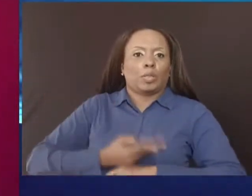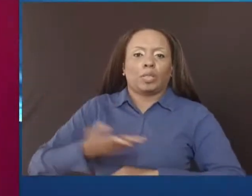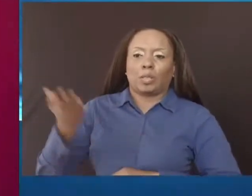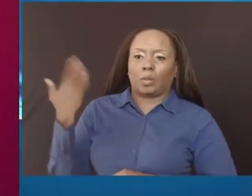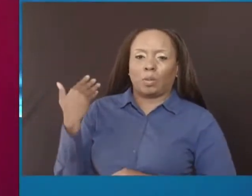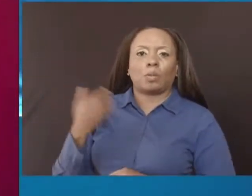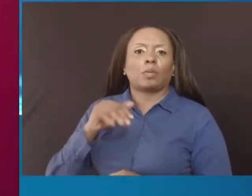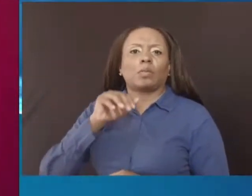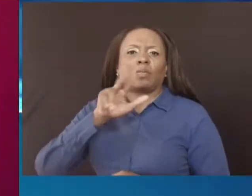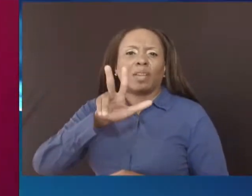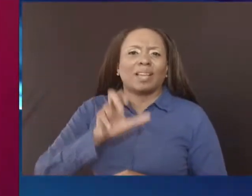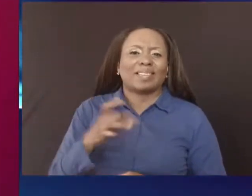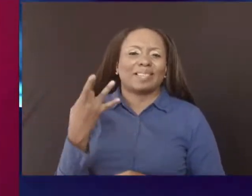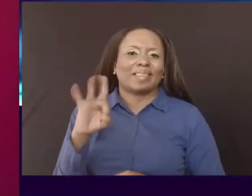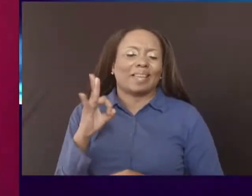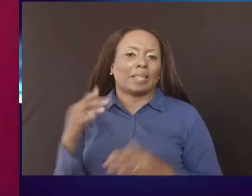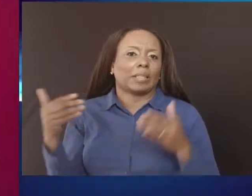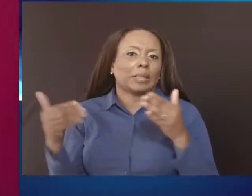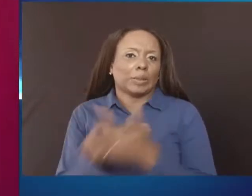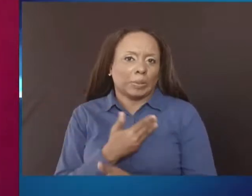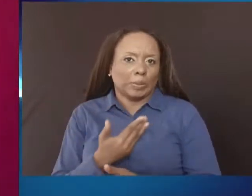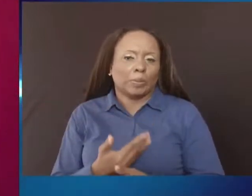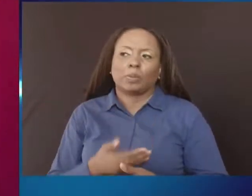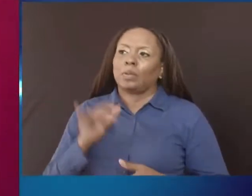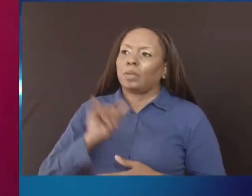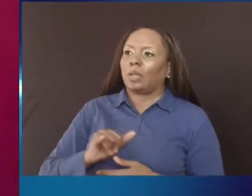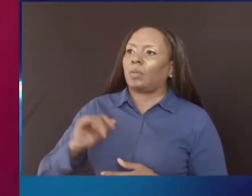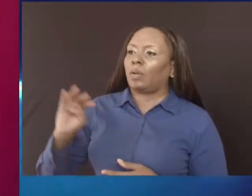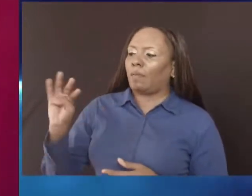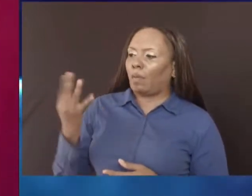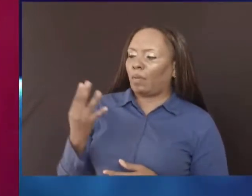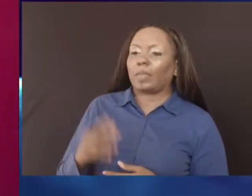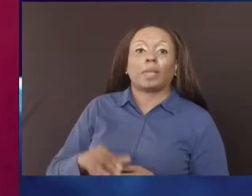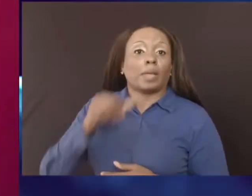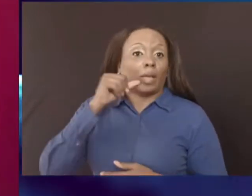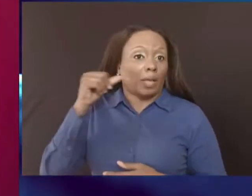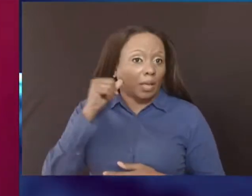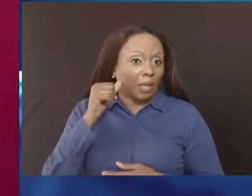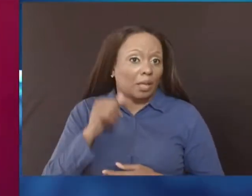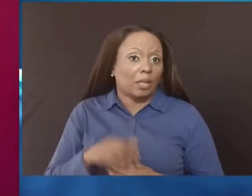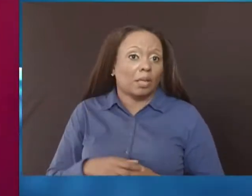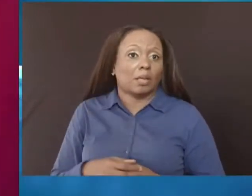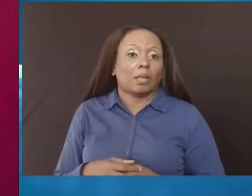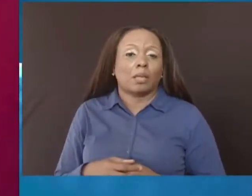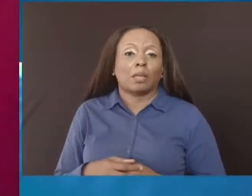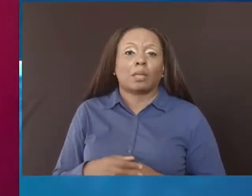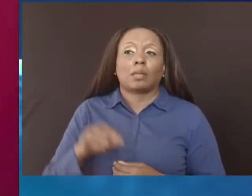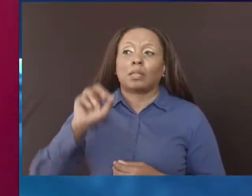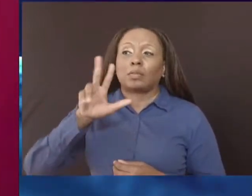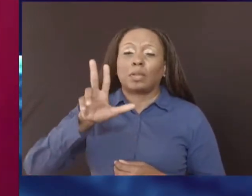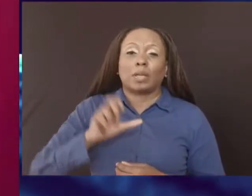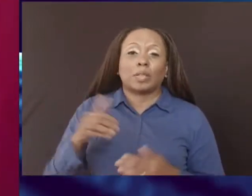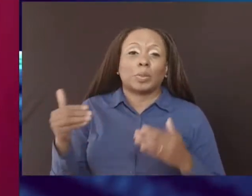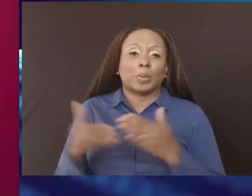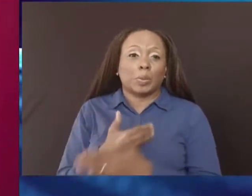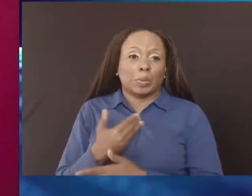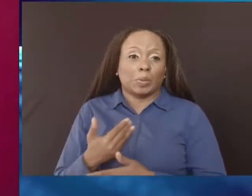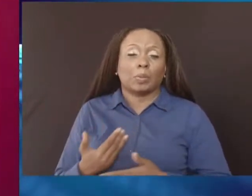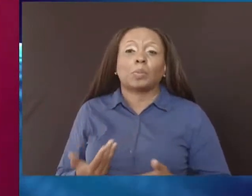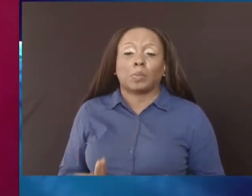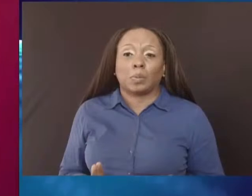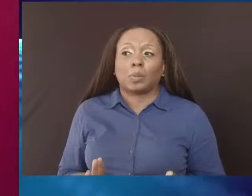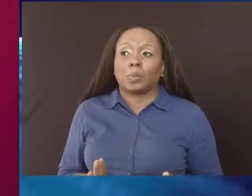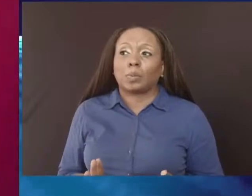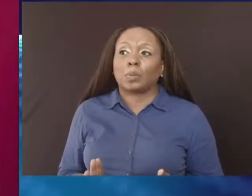we had 318 new cases. I believe that was on the 4th. And then yesterday, we had 300 new cases.